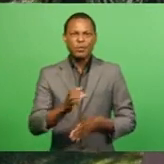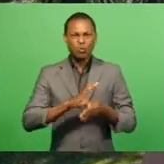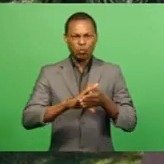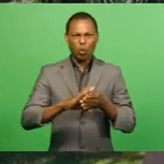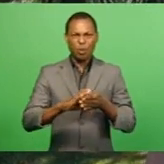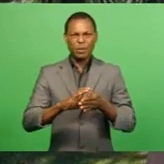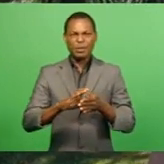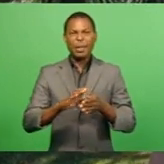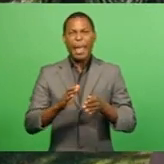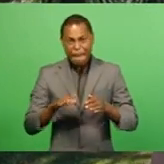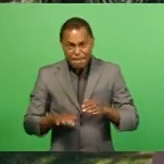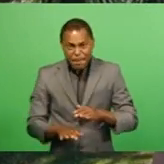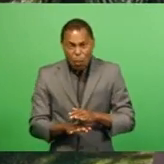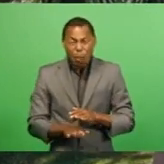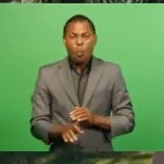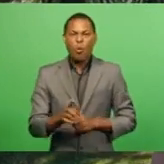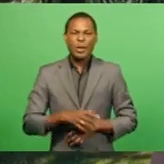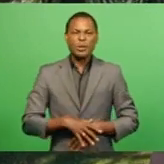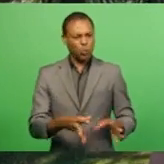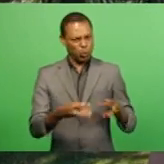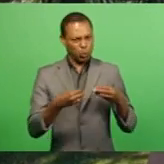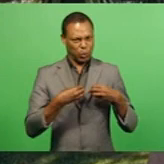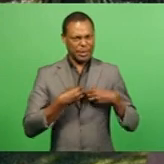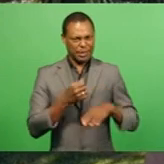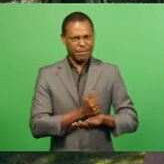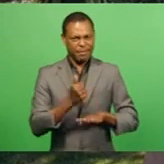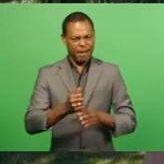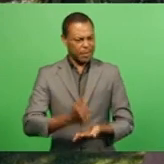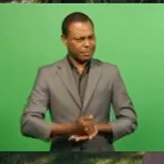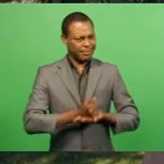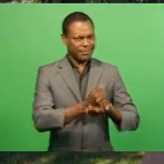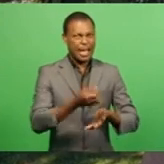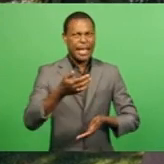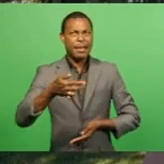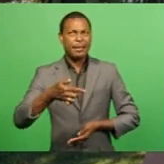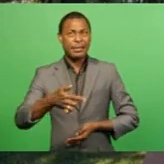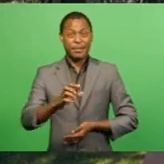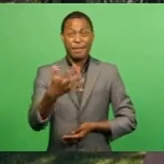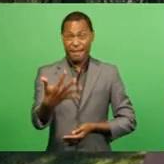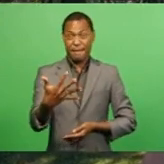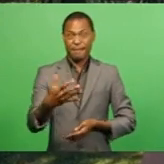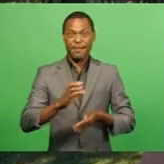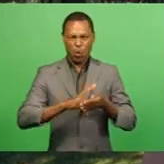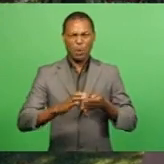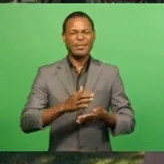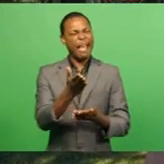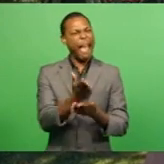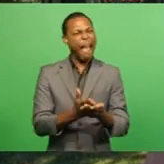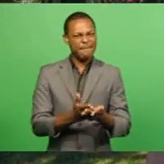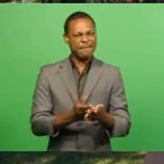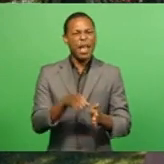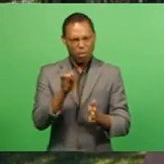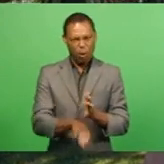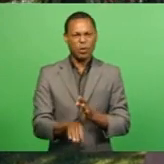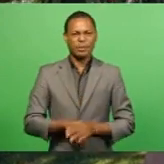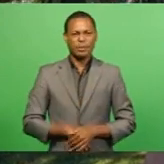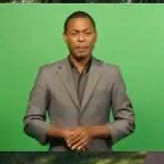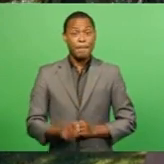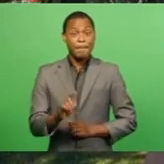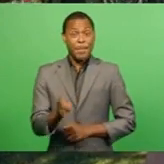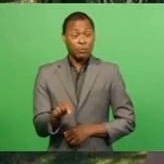annual basis will receive a government subsidy of $75 per session, which is half the cost. But those who are earning more